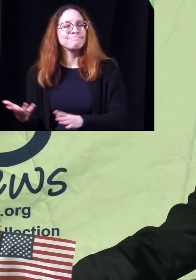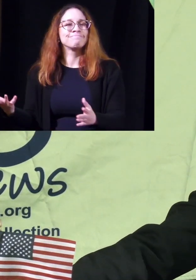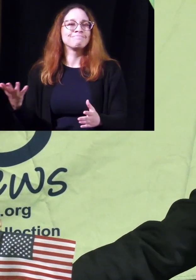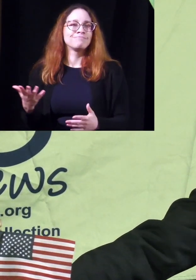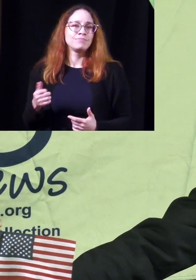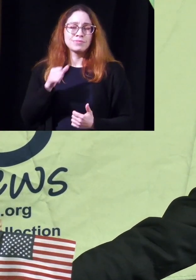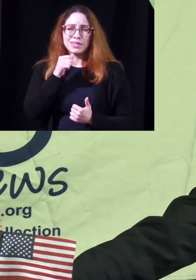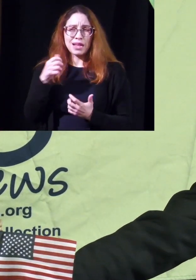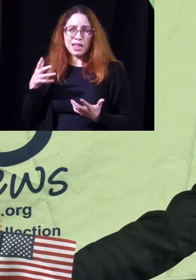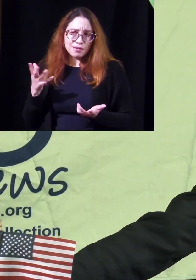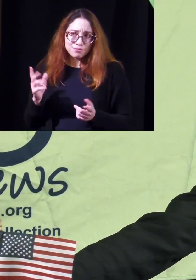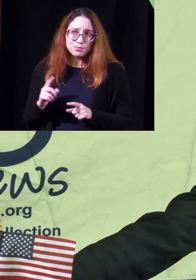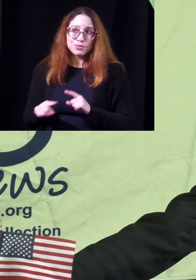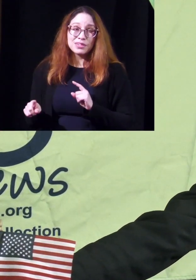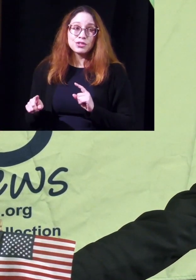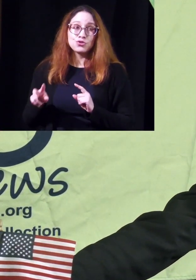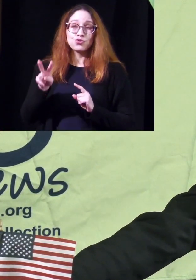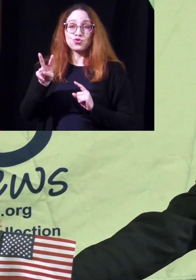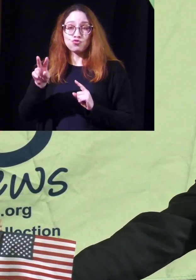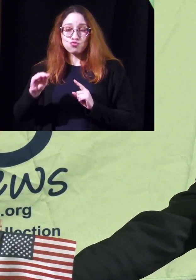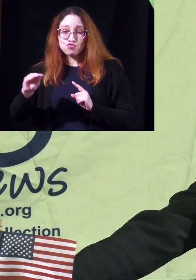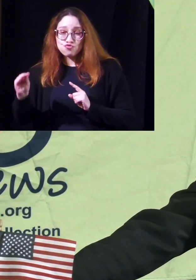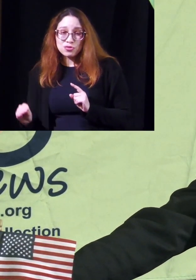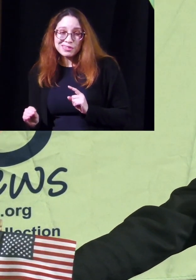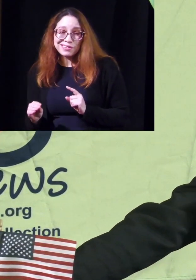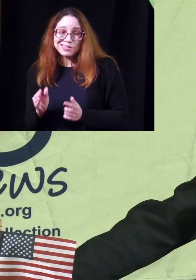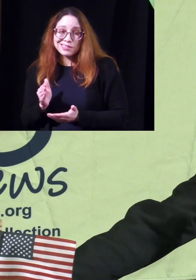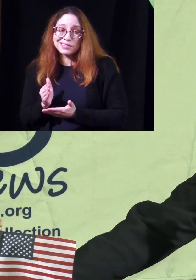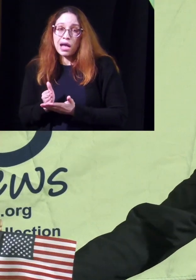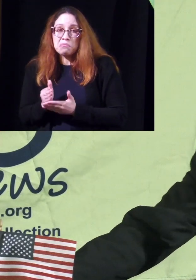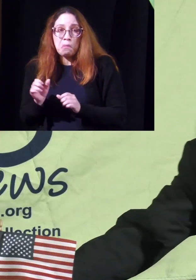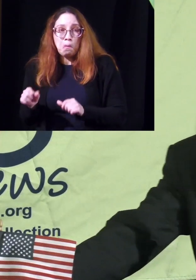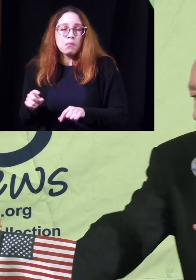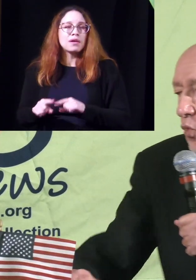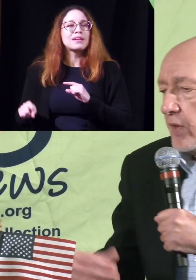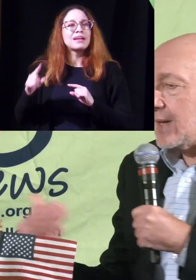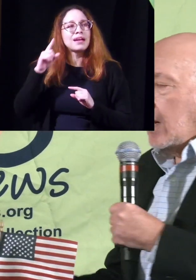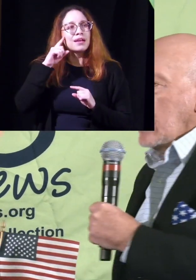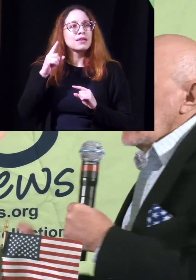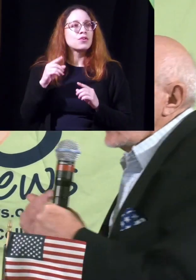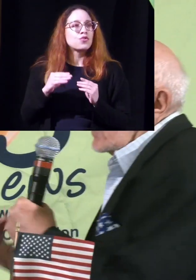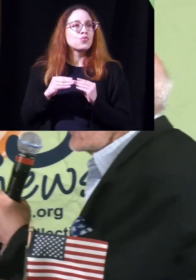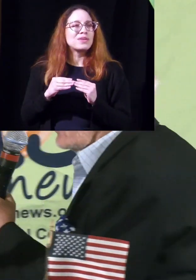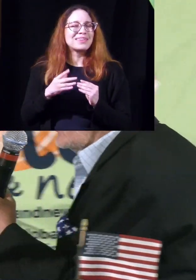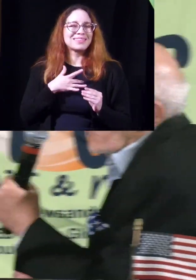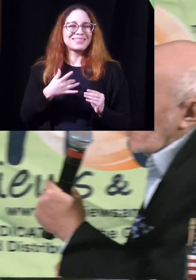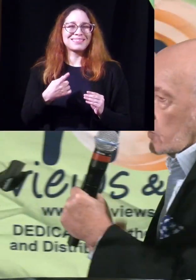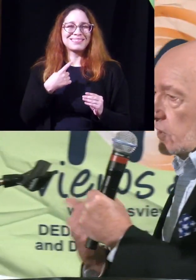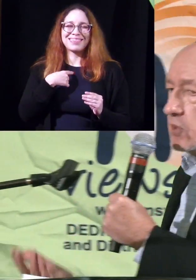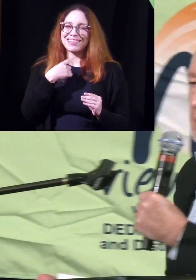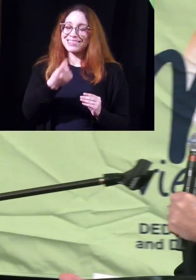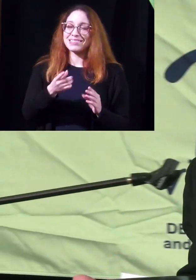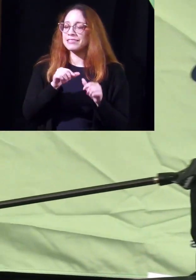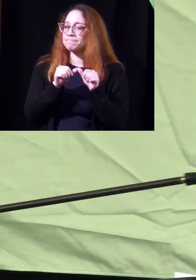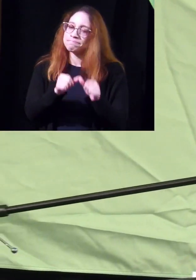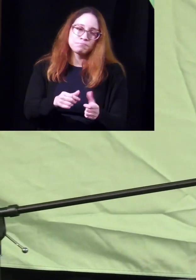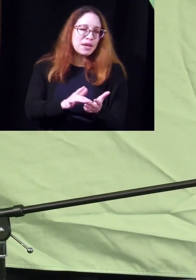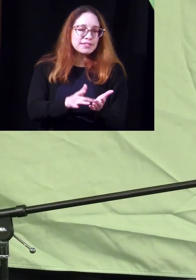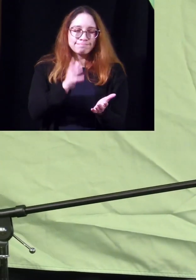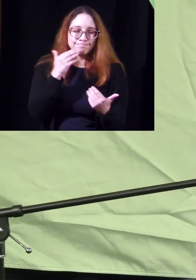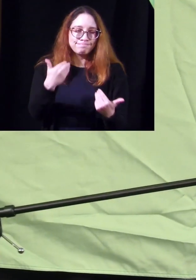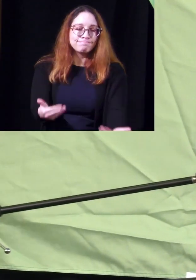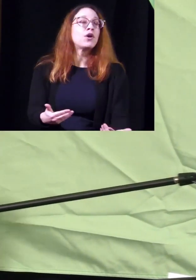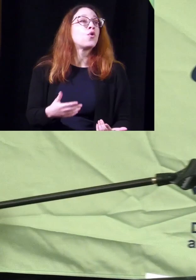That's not a low number. If there's a 2%, maybe you can think of stopping. So right now, I've become more inclined to say to someone to continue the